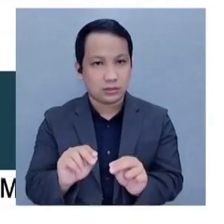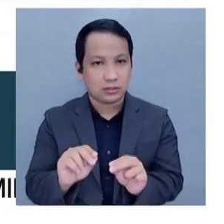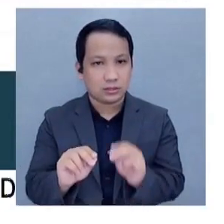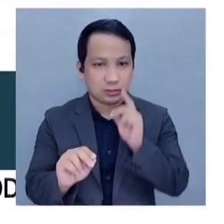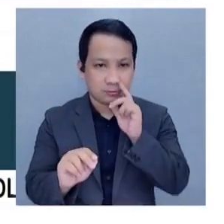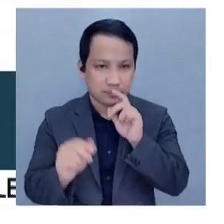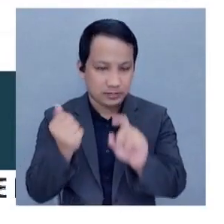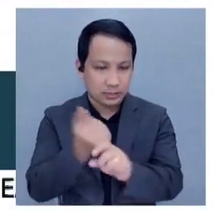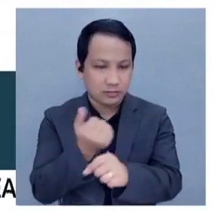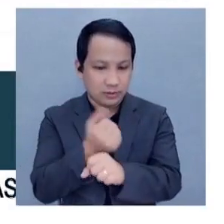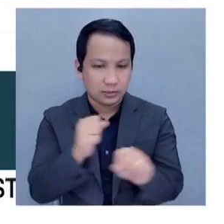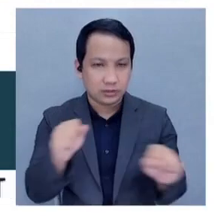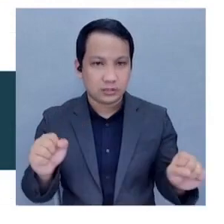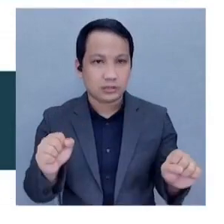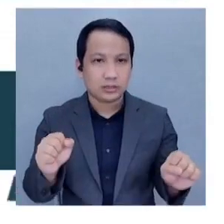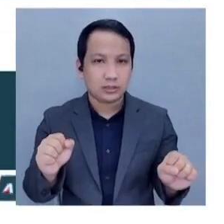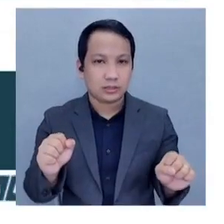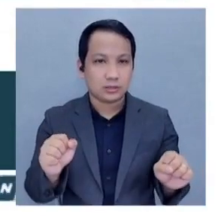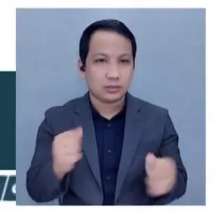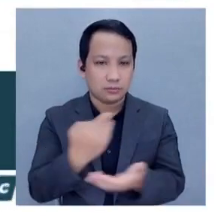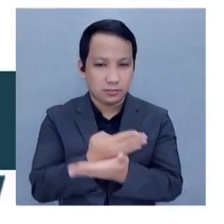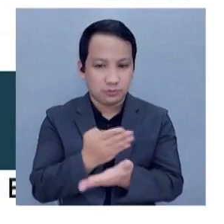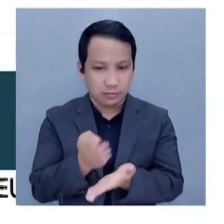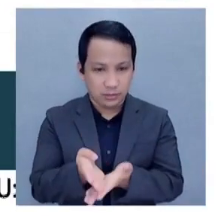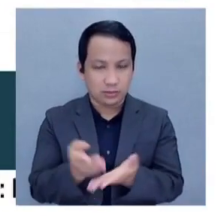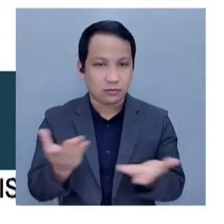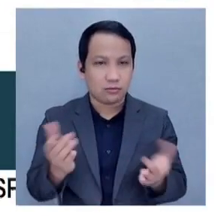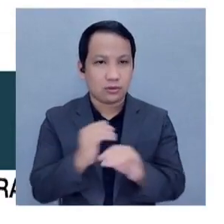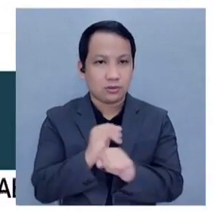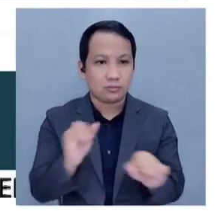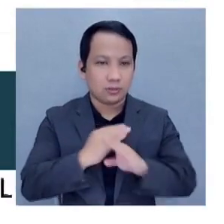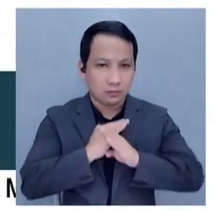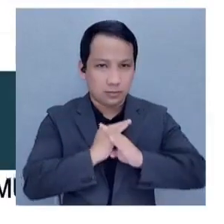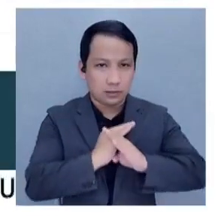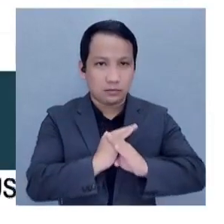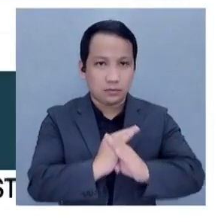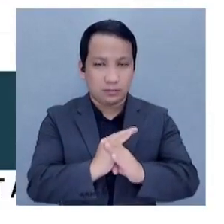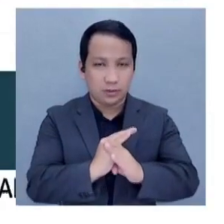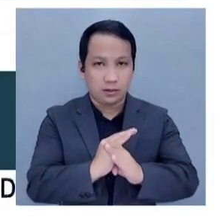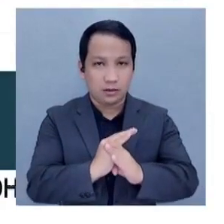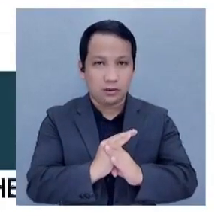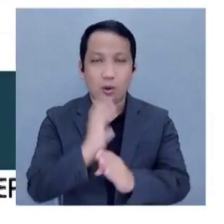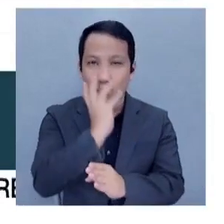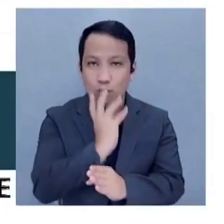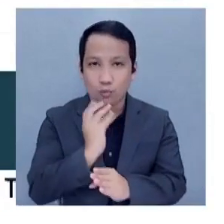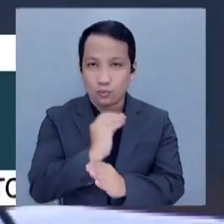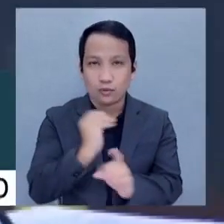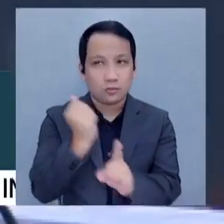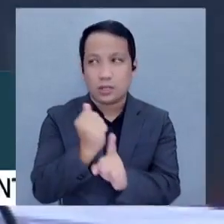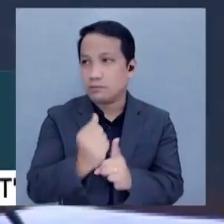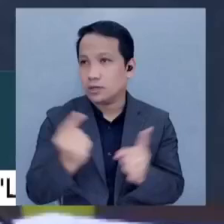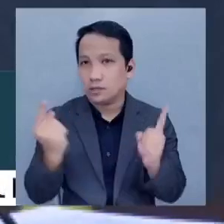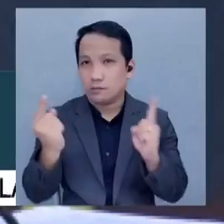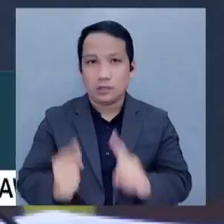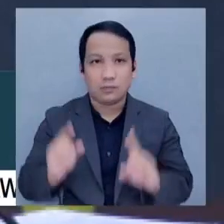security budget to prevent those from happening.